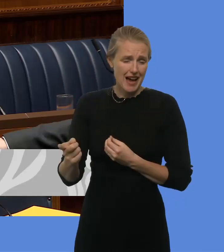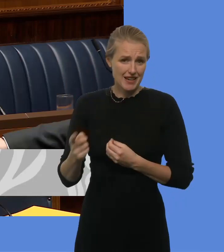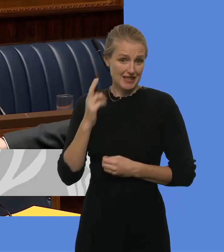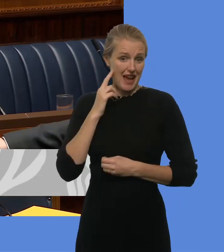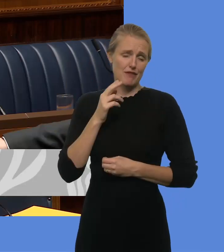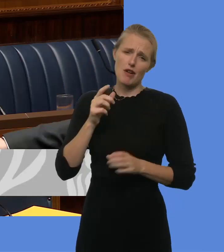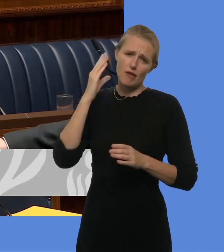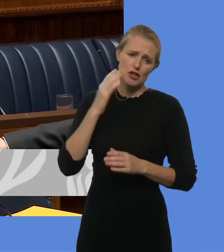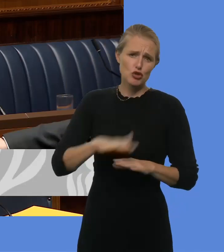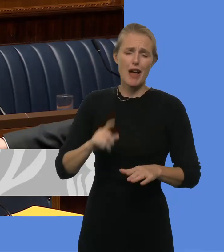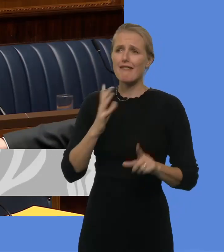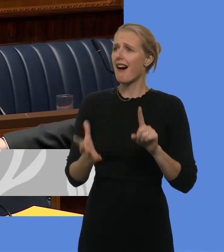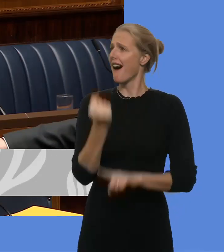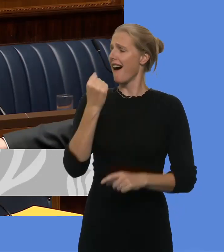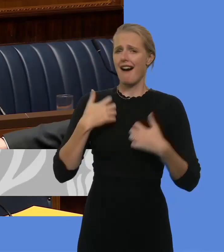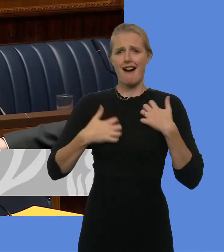children.